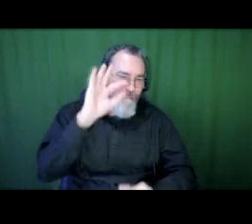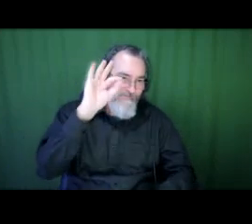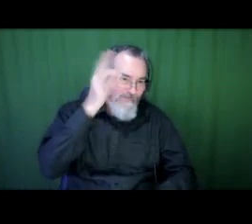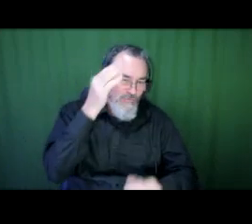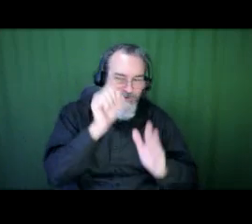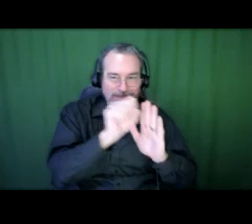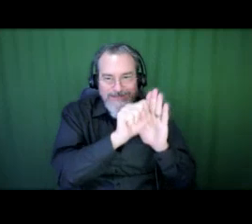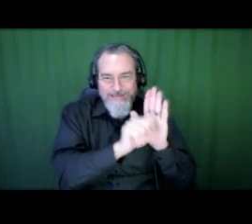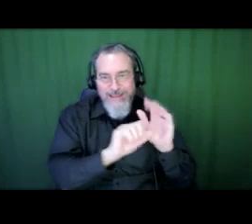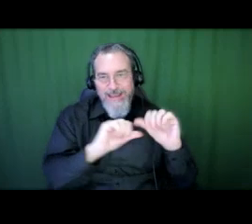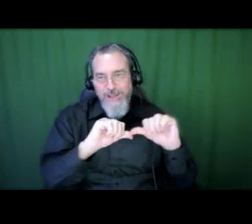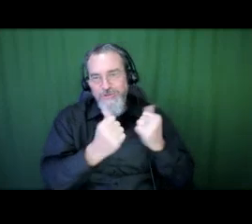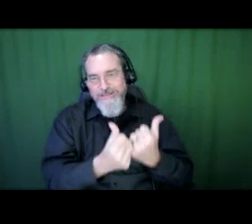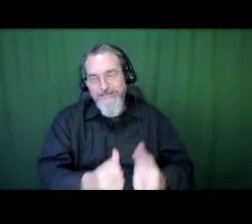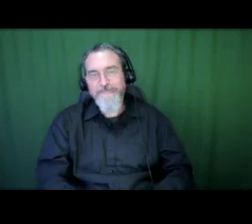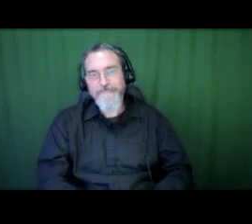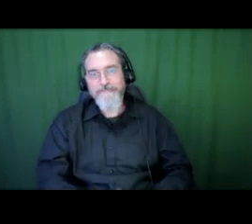land. Next slide.